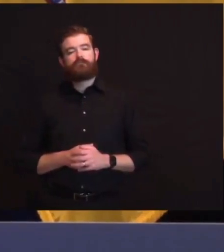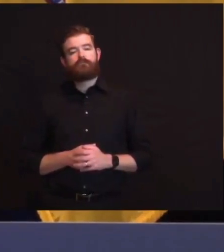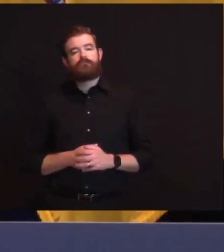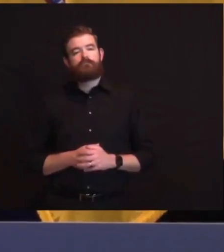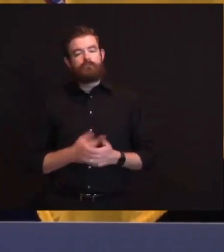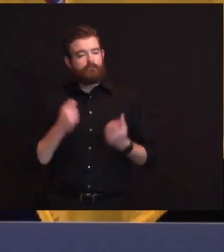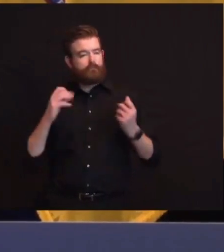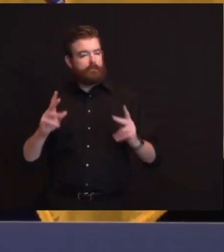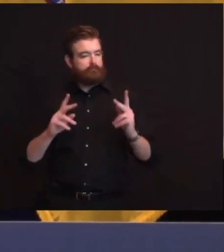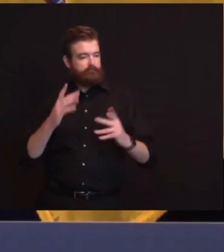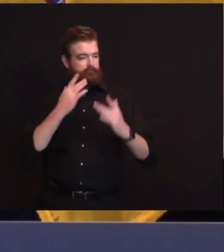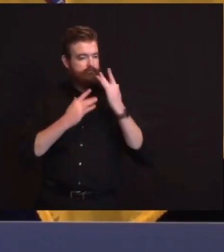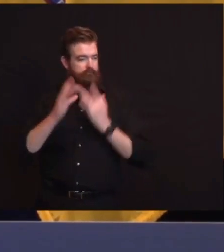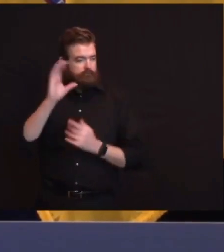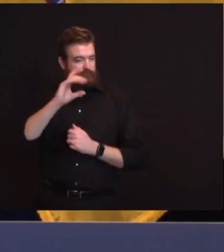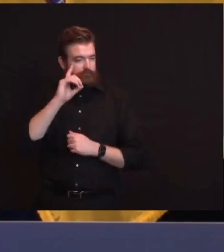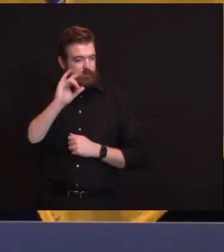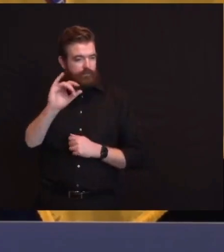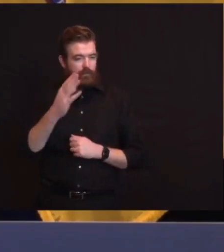our state and in our country.